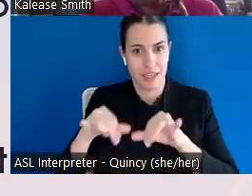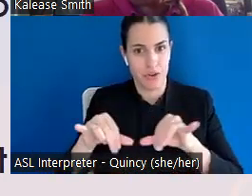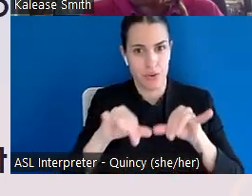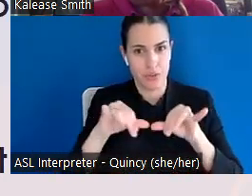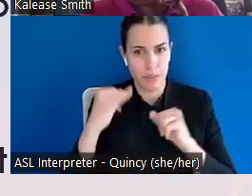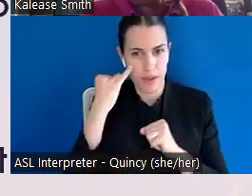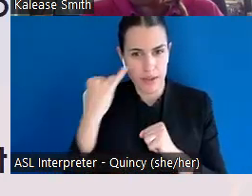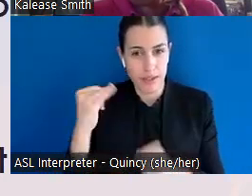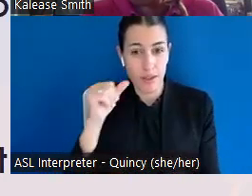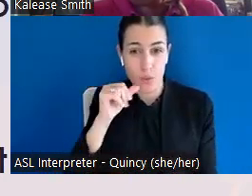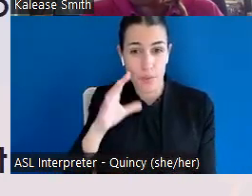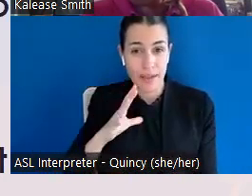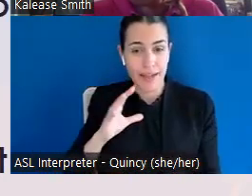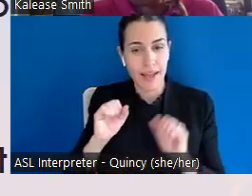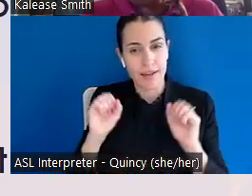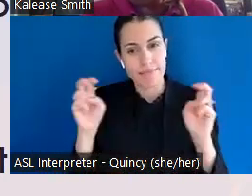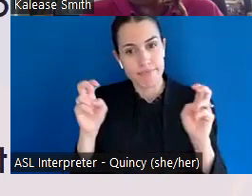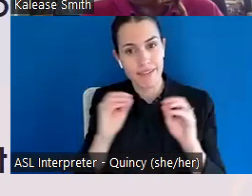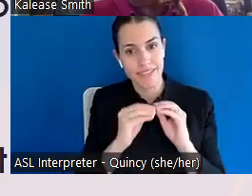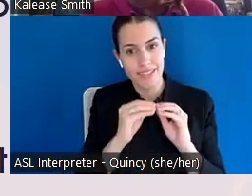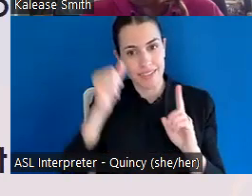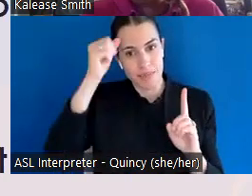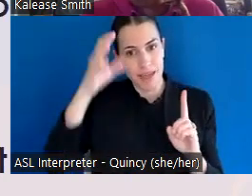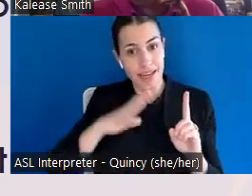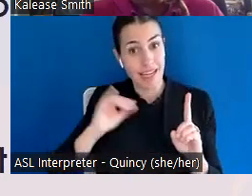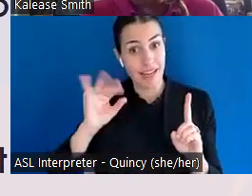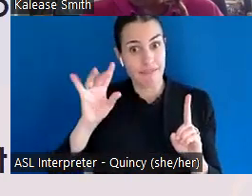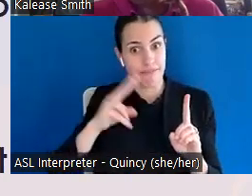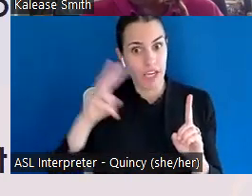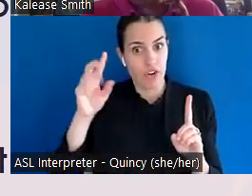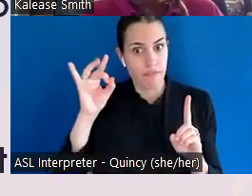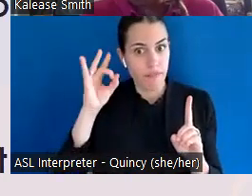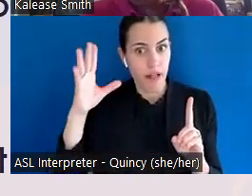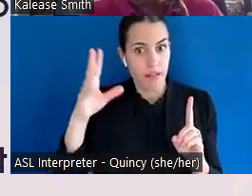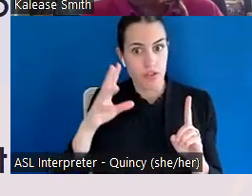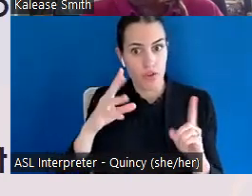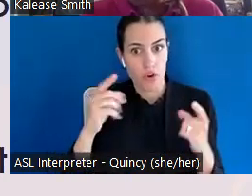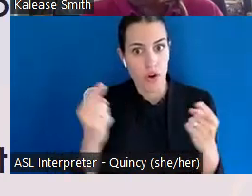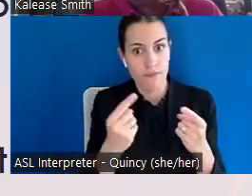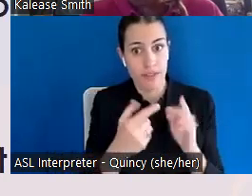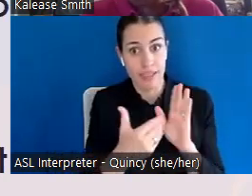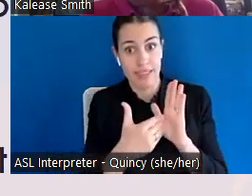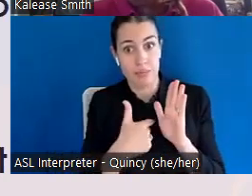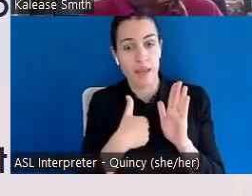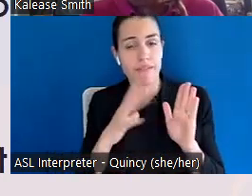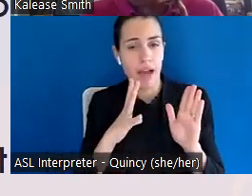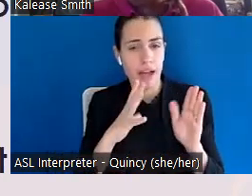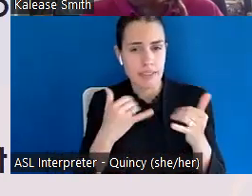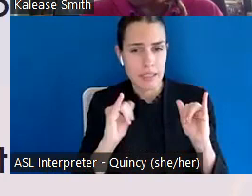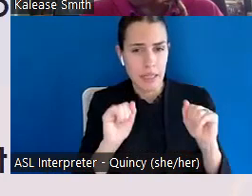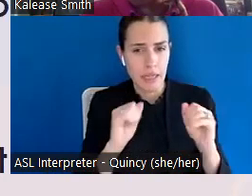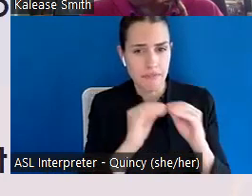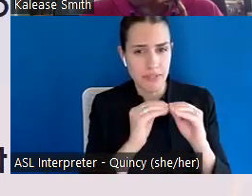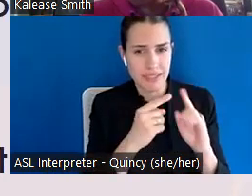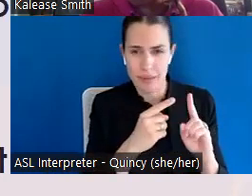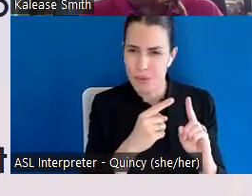women can fix men even if they are incredibly violent and harmful against them. So really kind of focusing on how